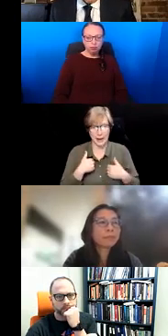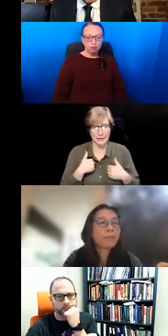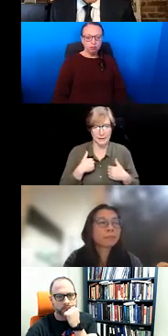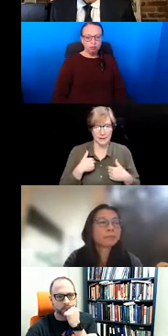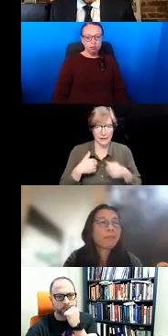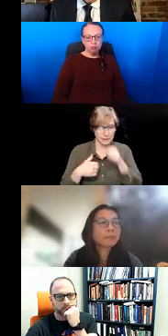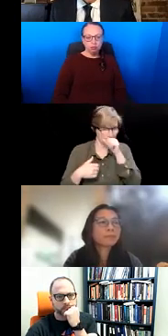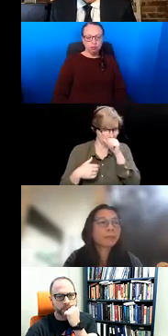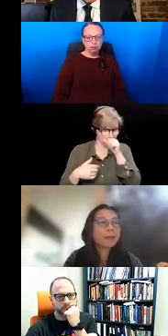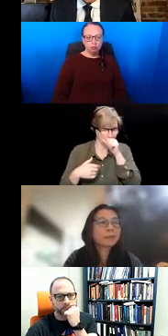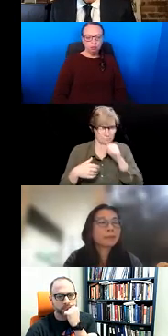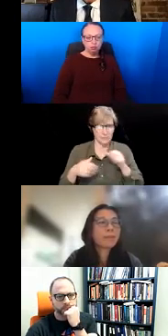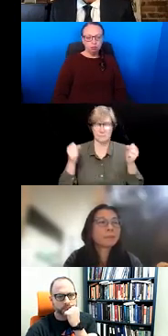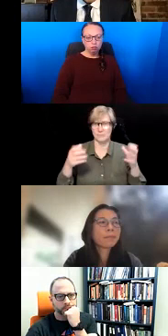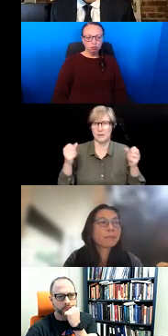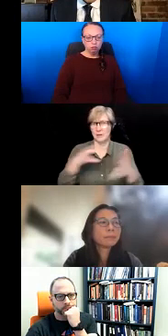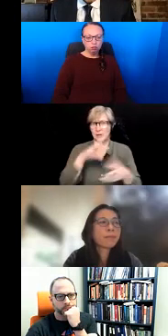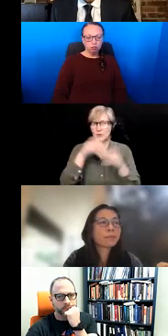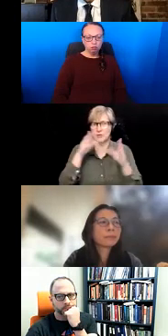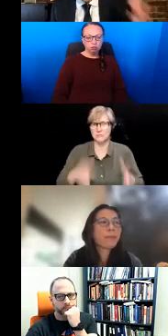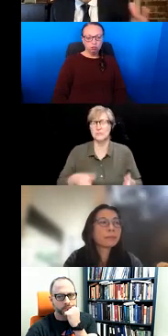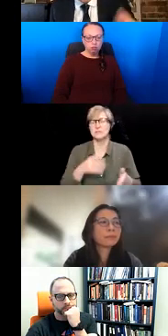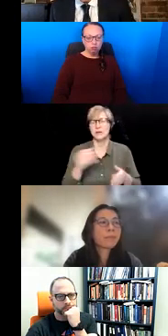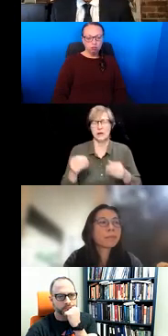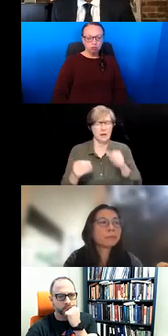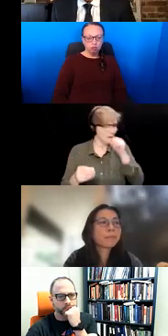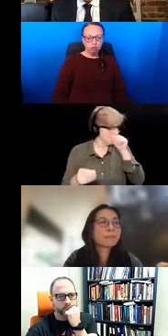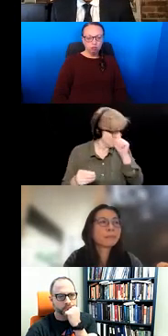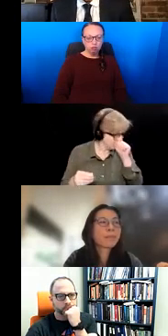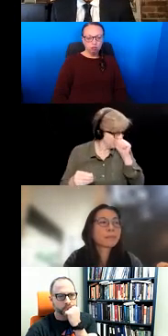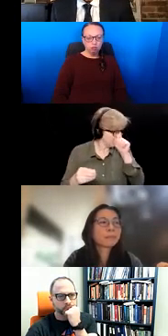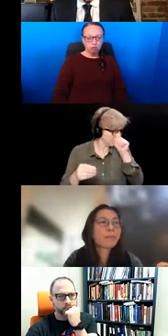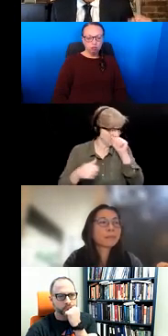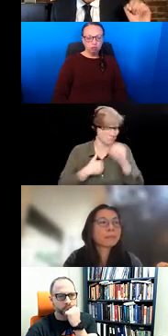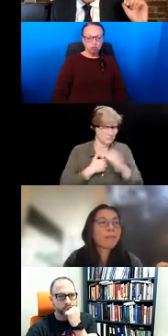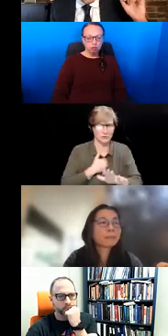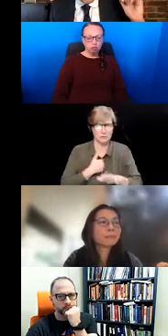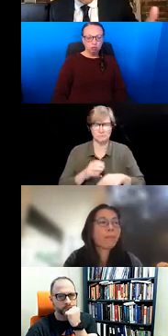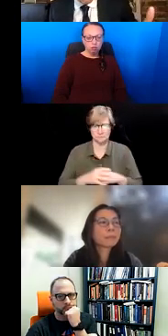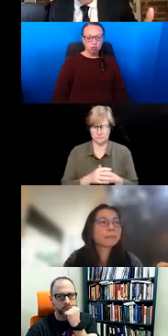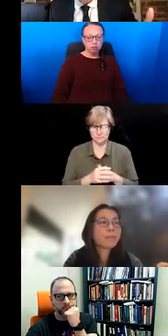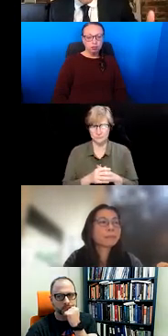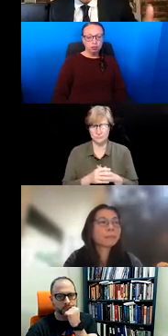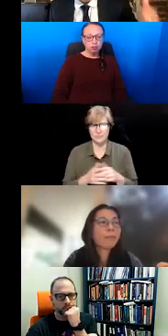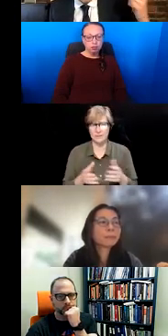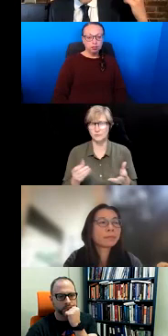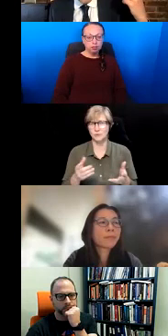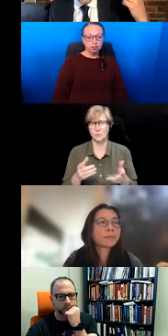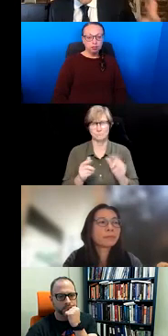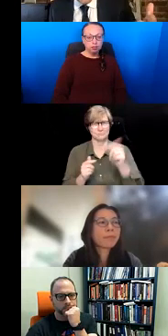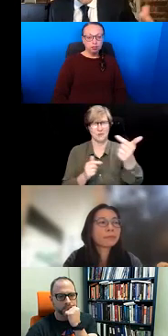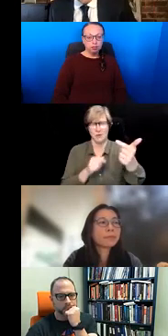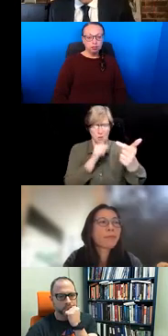tDCS can be applied beneficially to persons with, well, in their study, they found it to be beneficial in non-fluent agrammatic